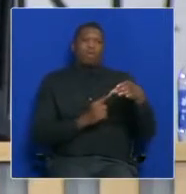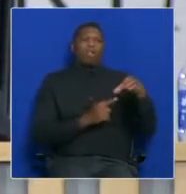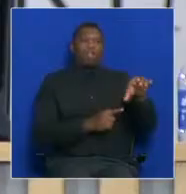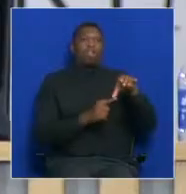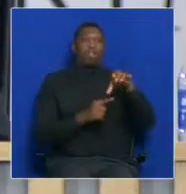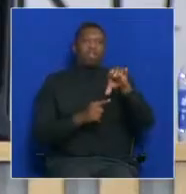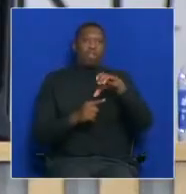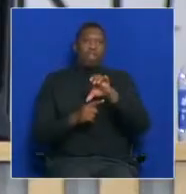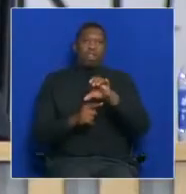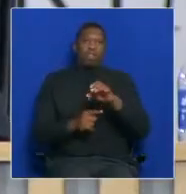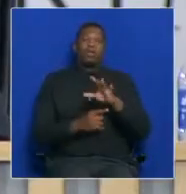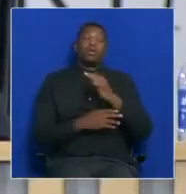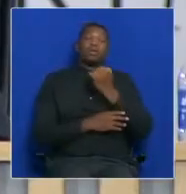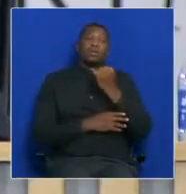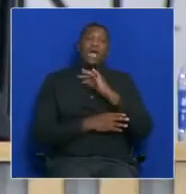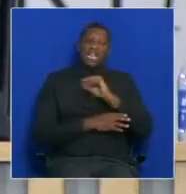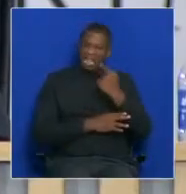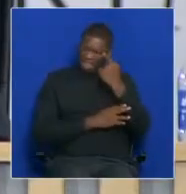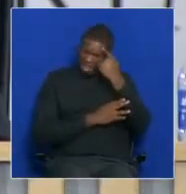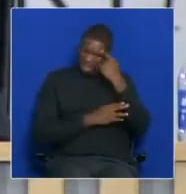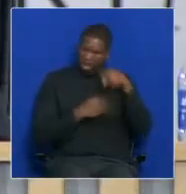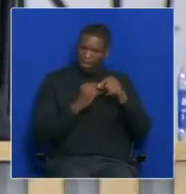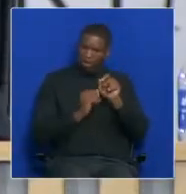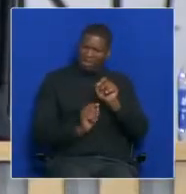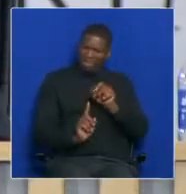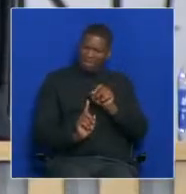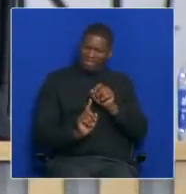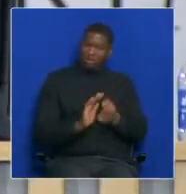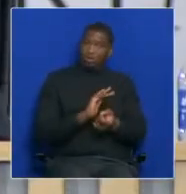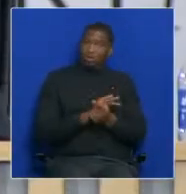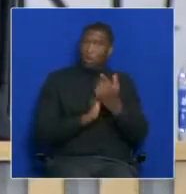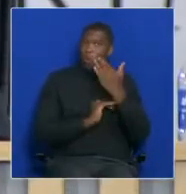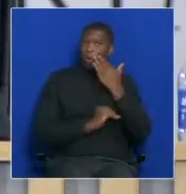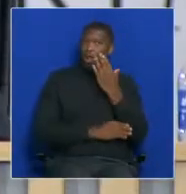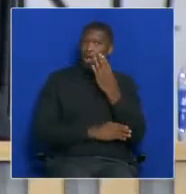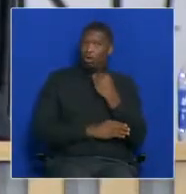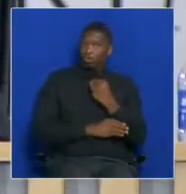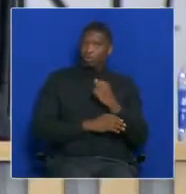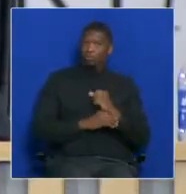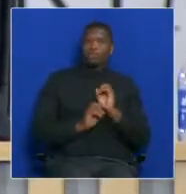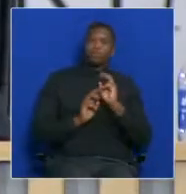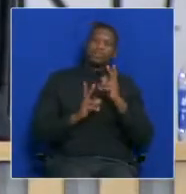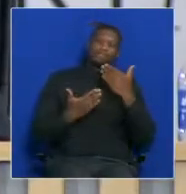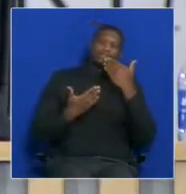I didn't think about this one at the time. Yes. Yeah. No, thank you. No problem.